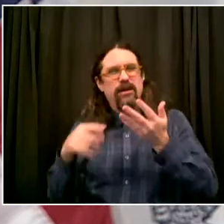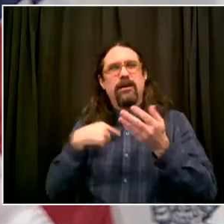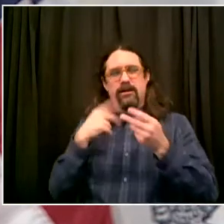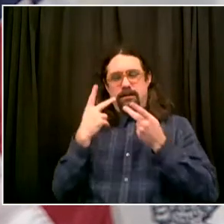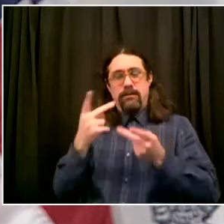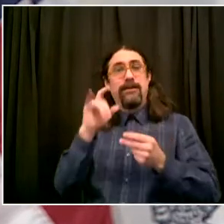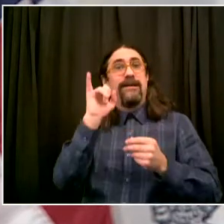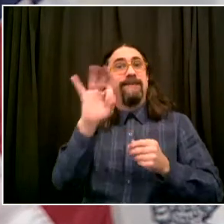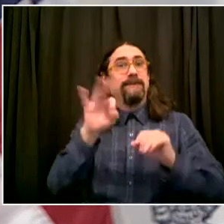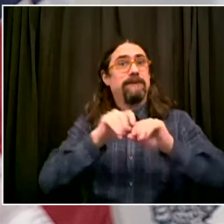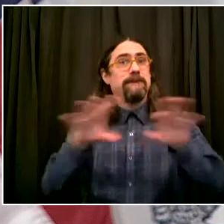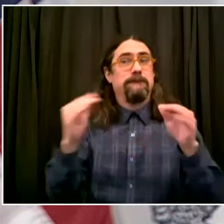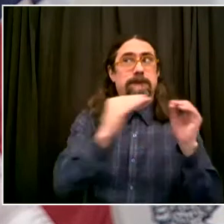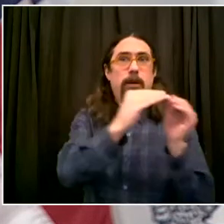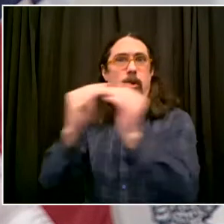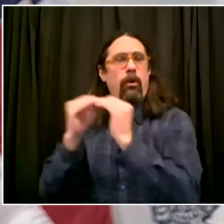decision,